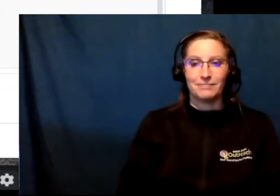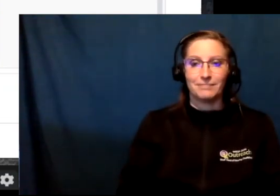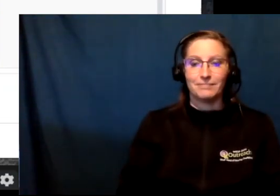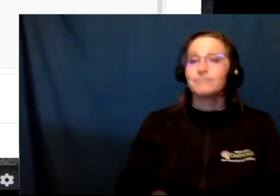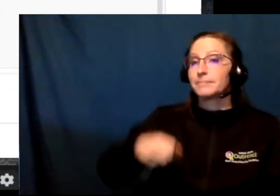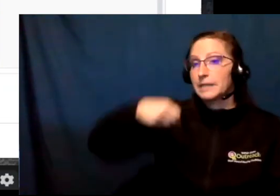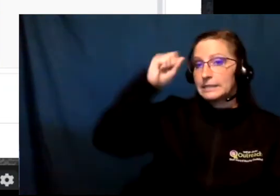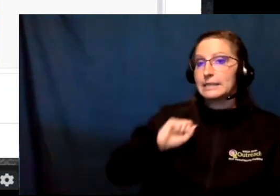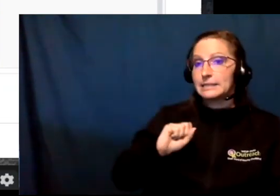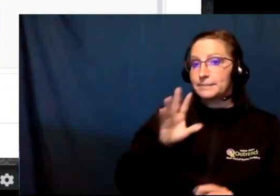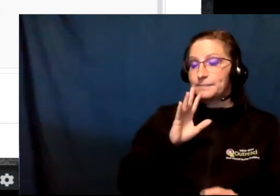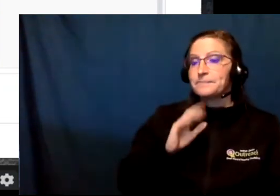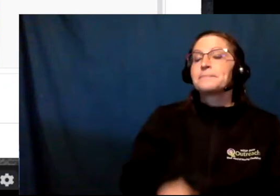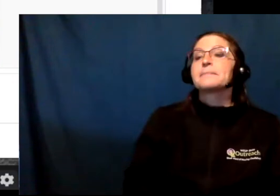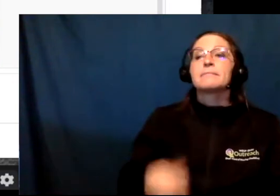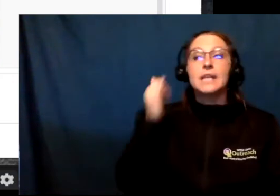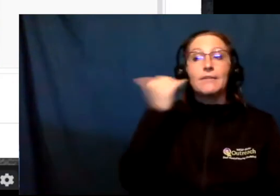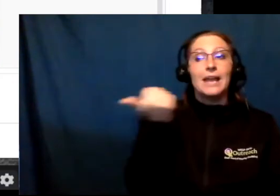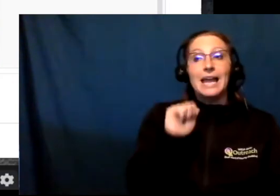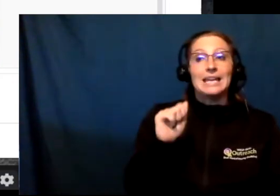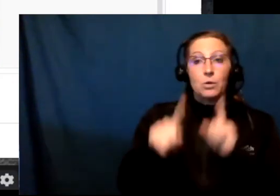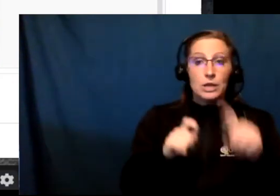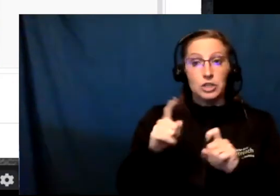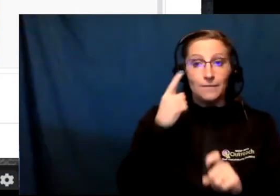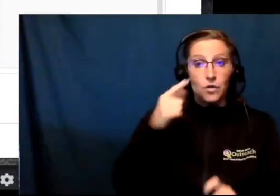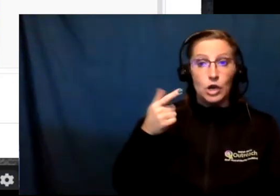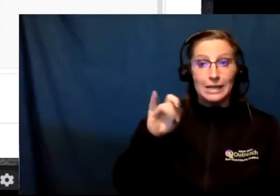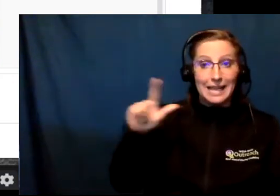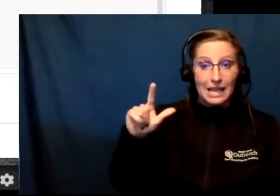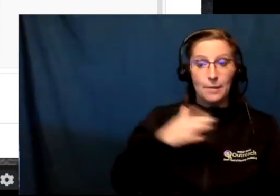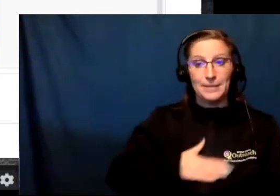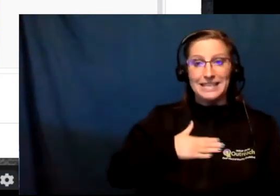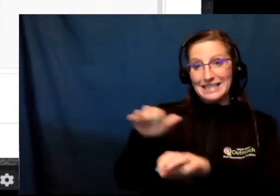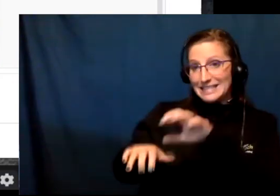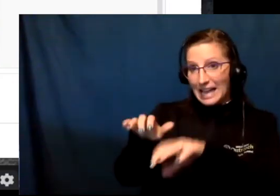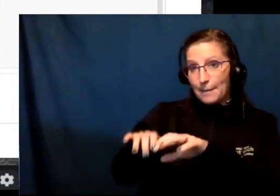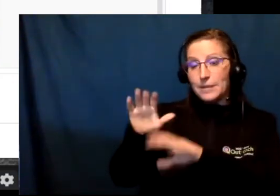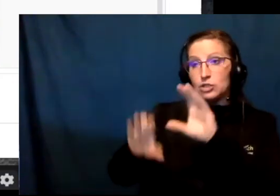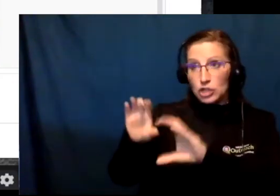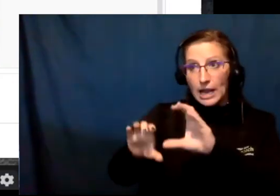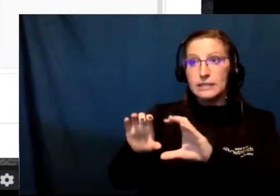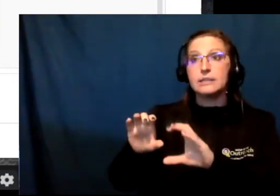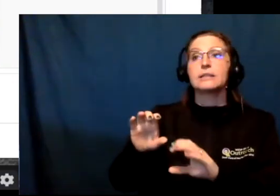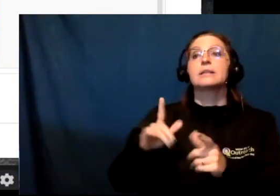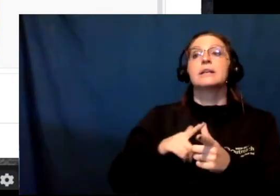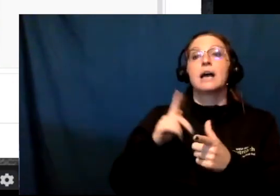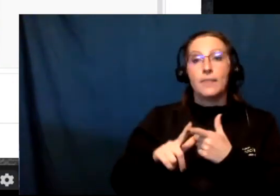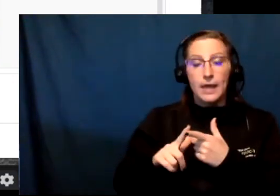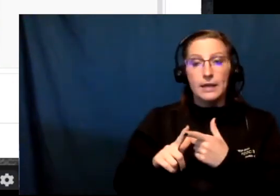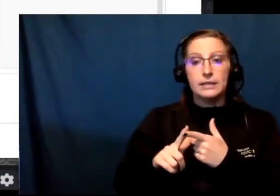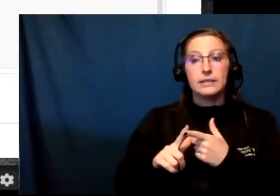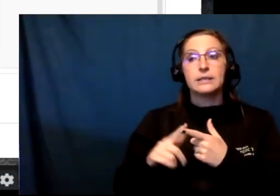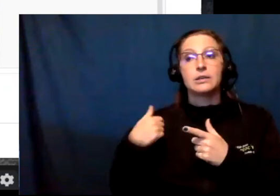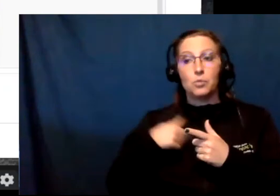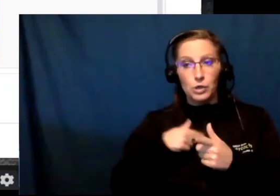Okay, so if you have a question right now for Gail, could you please type that in the chat, and then we will